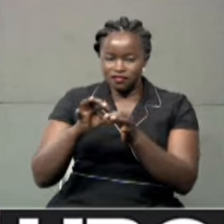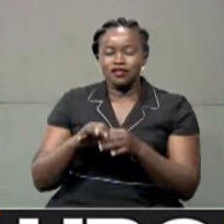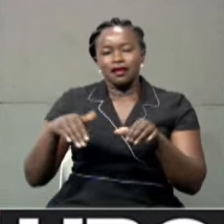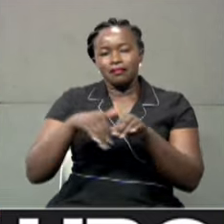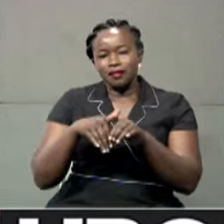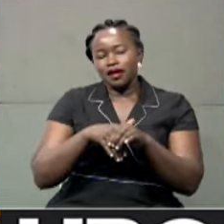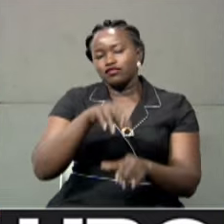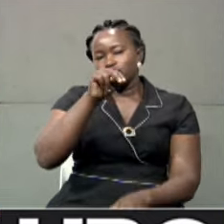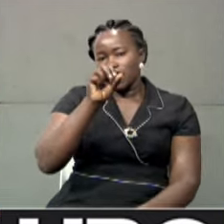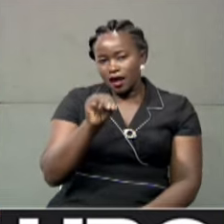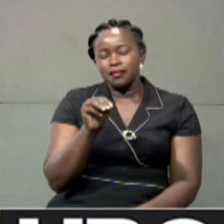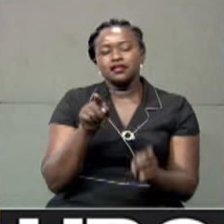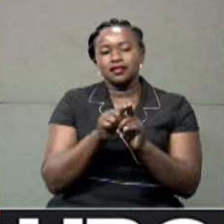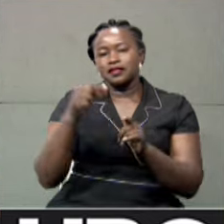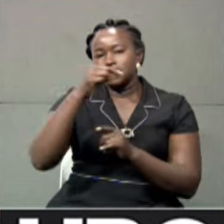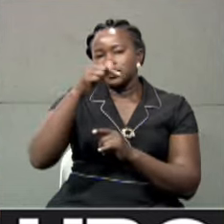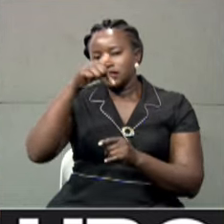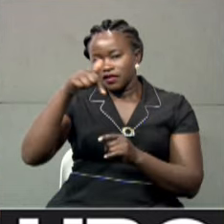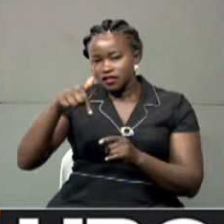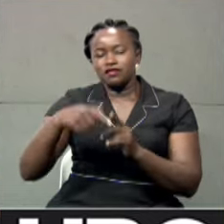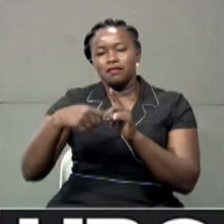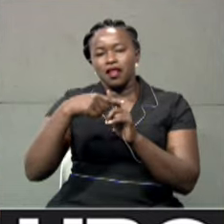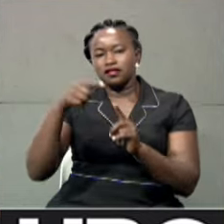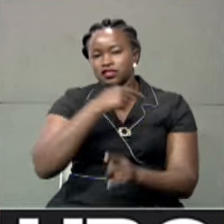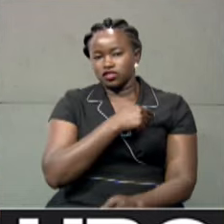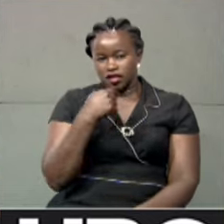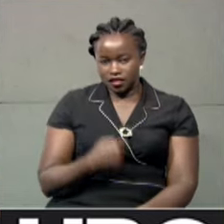of NAM and G77 plus China.